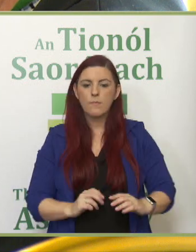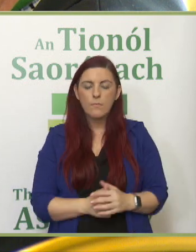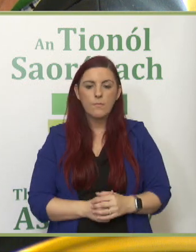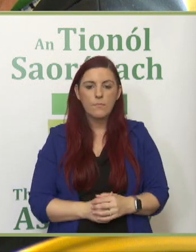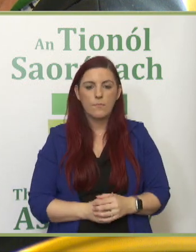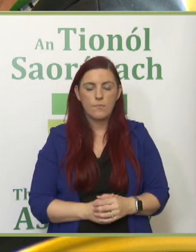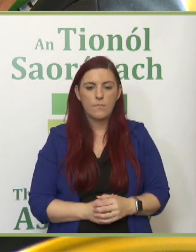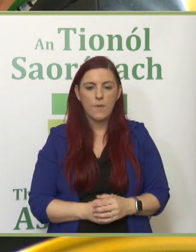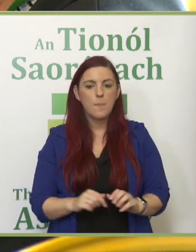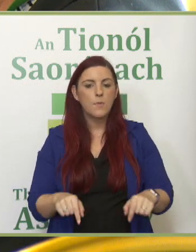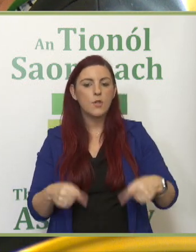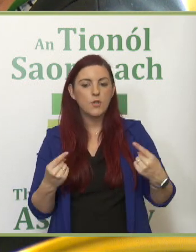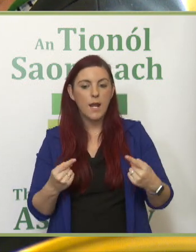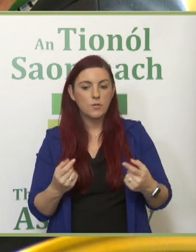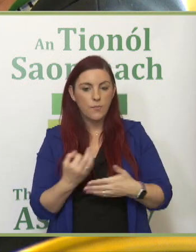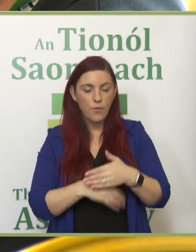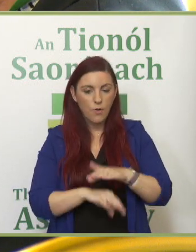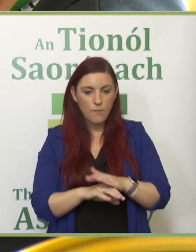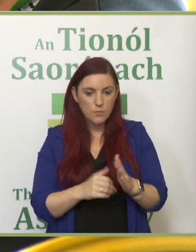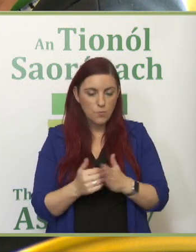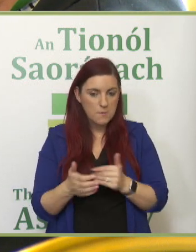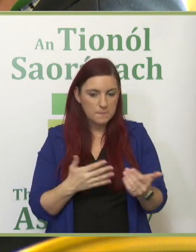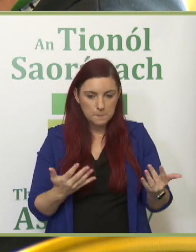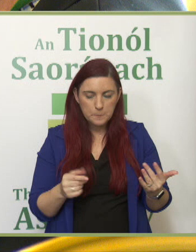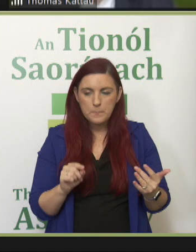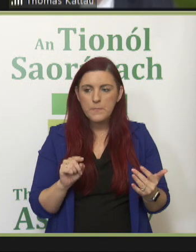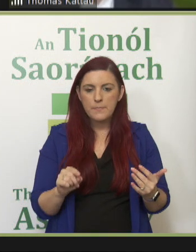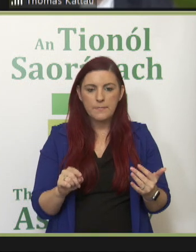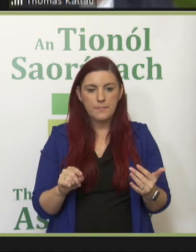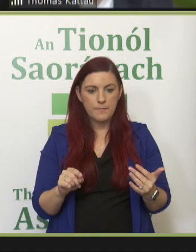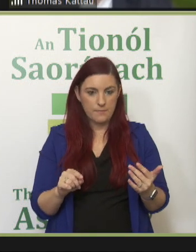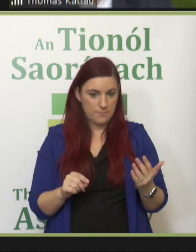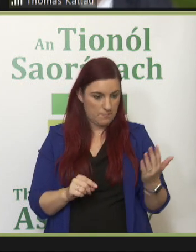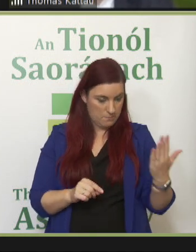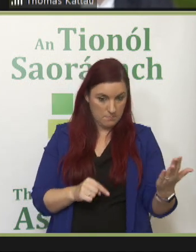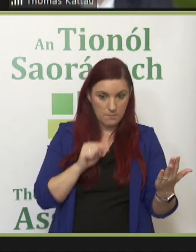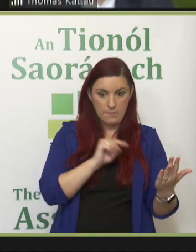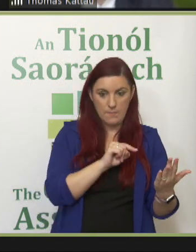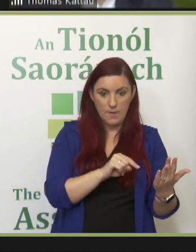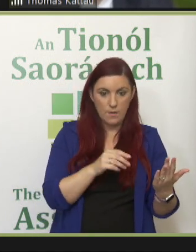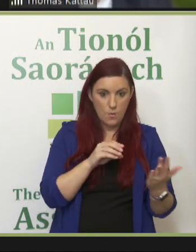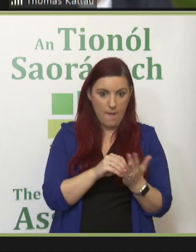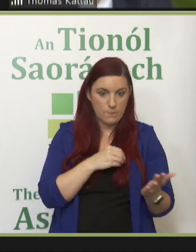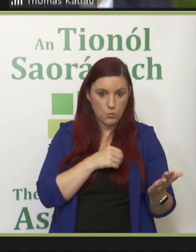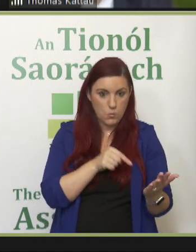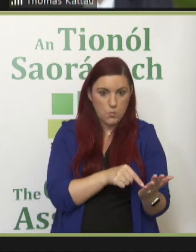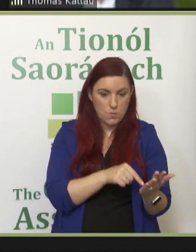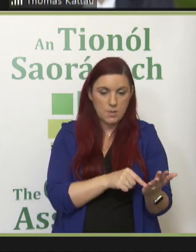of their policies, and this is where I started my intervention, is that on the one hand, you have to effectively